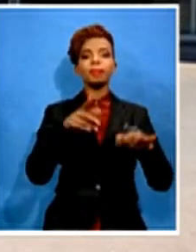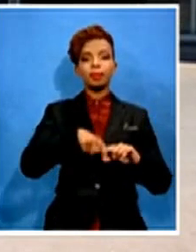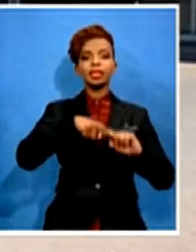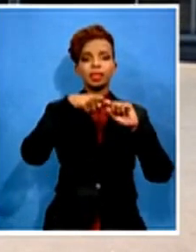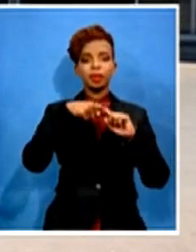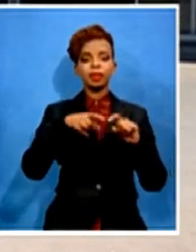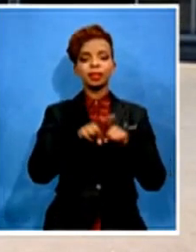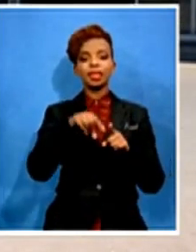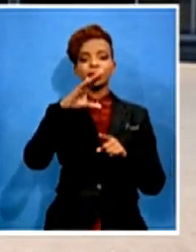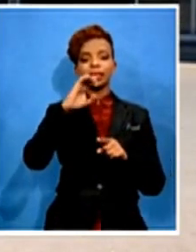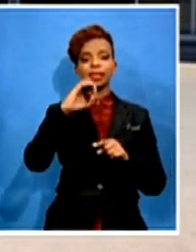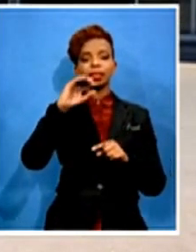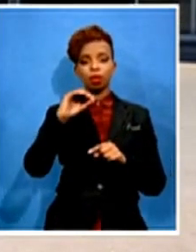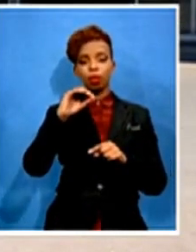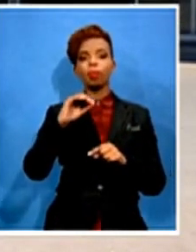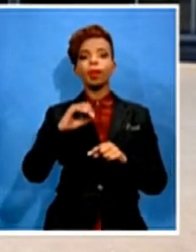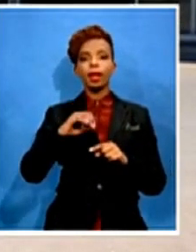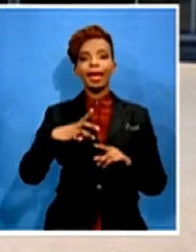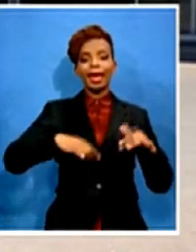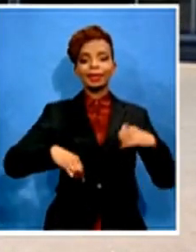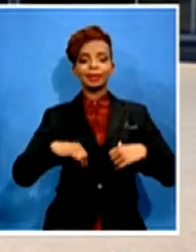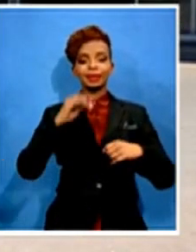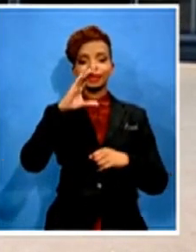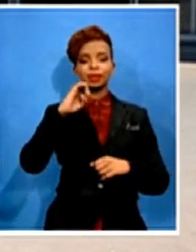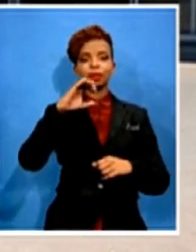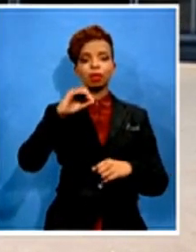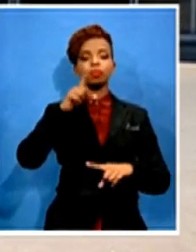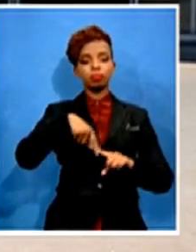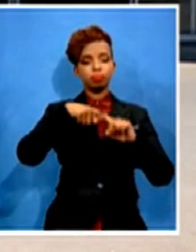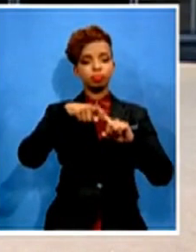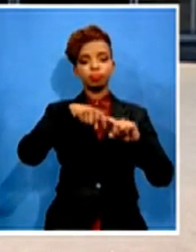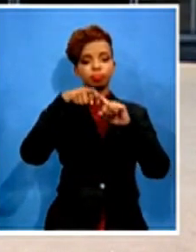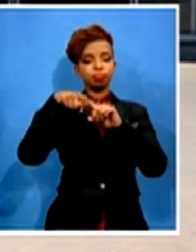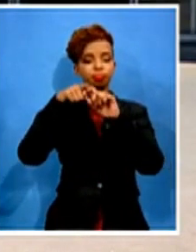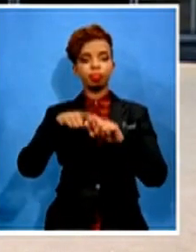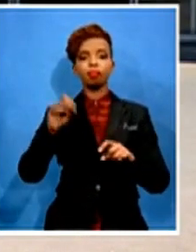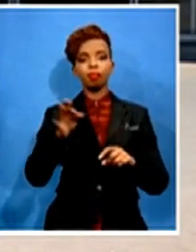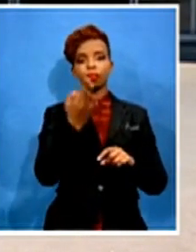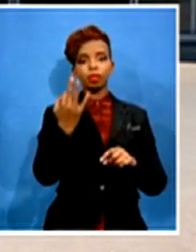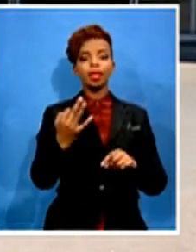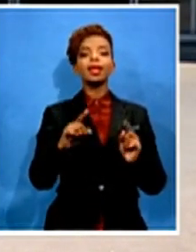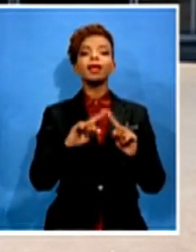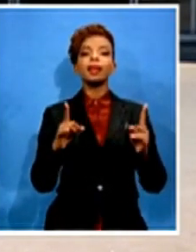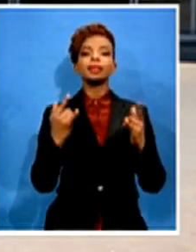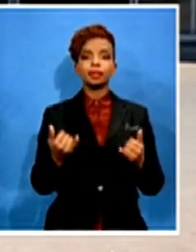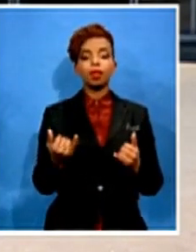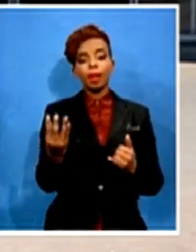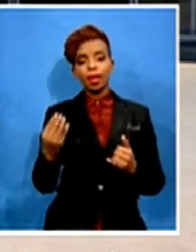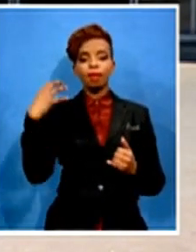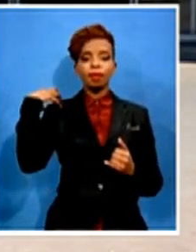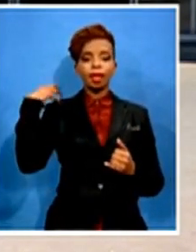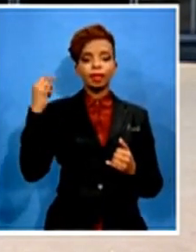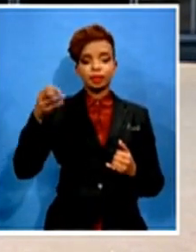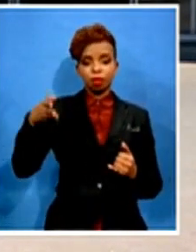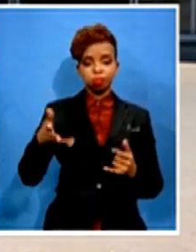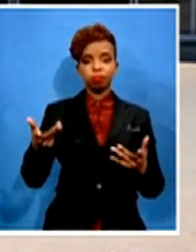redeployed to an older position. Now, we heard when the minister was addressing the media here that a new nursing manager has